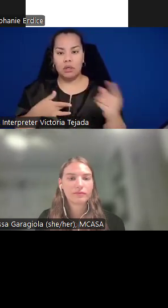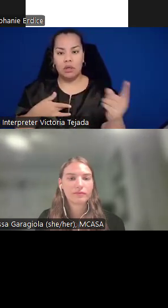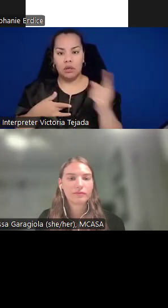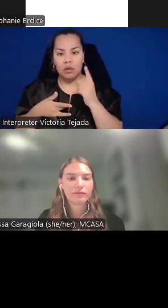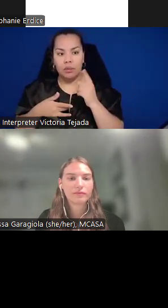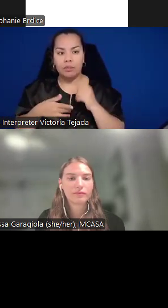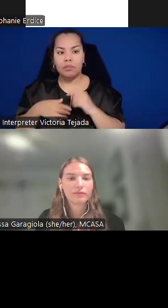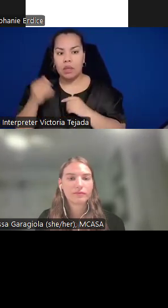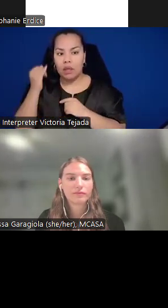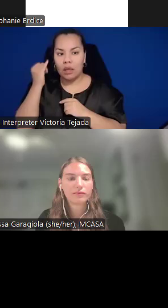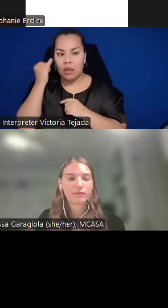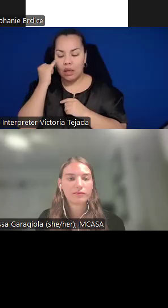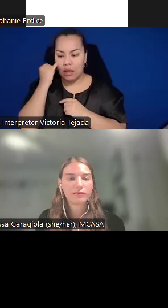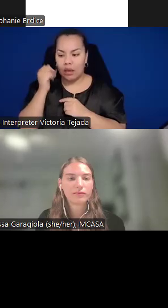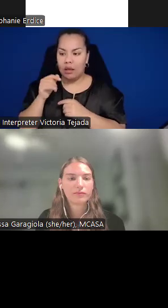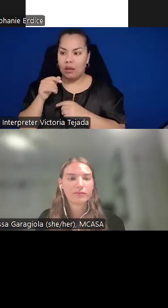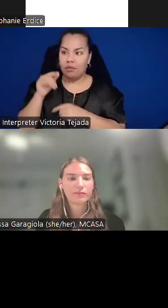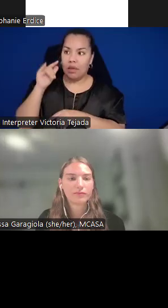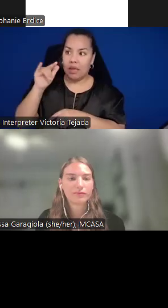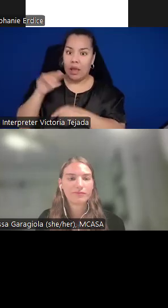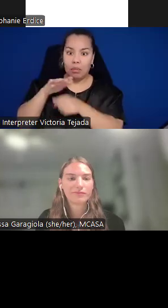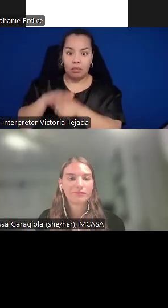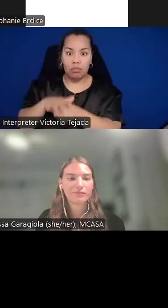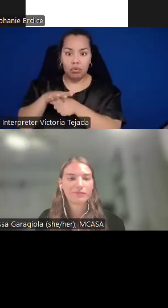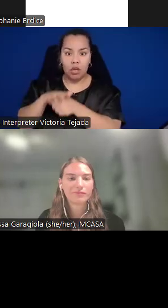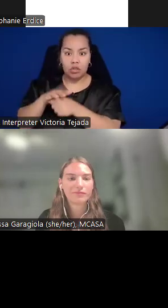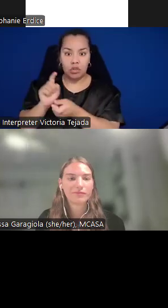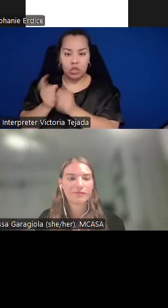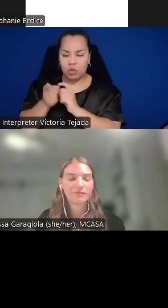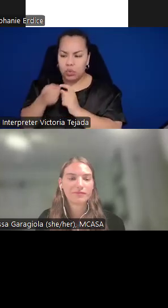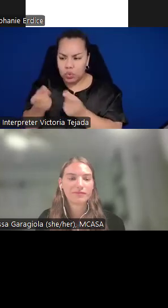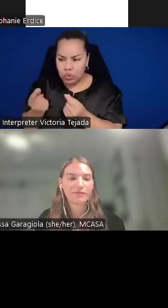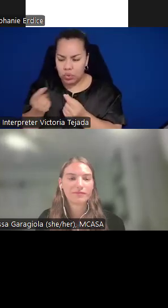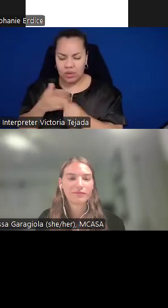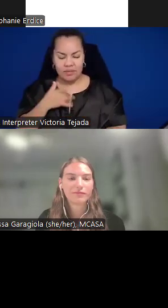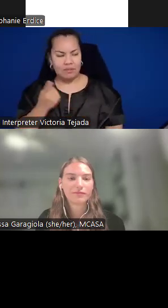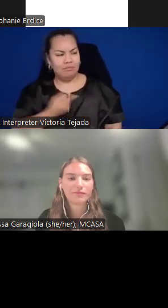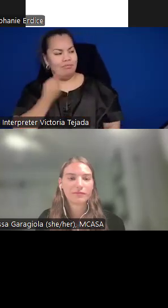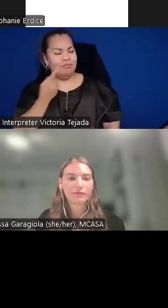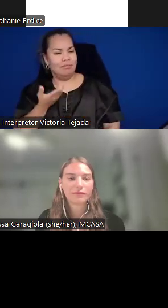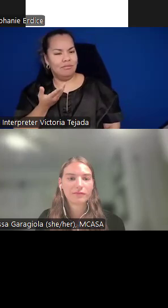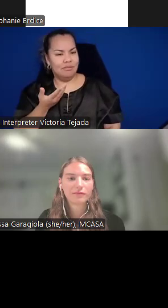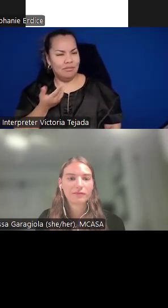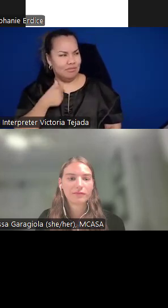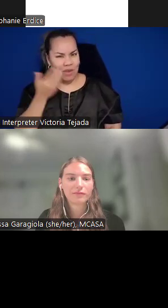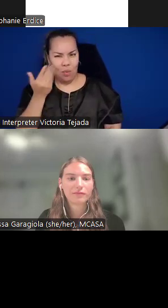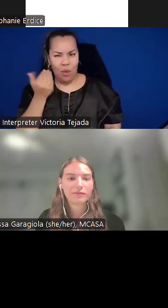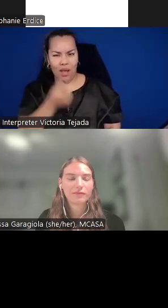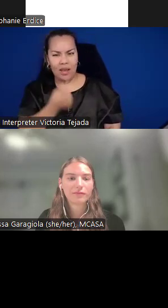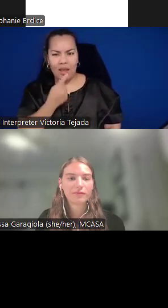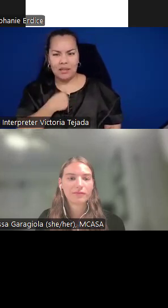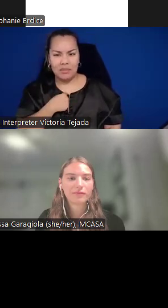cabin pressure, what would you do?" And I'm a little offended. I don't know why they asked me that.